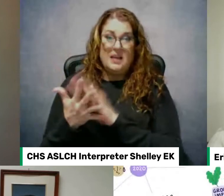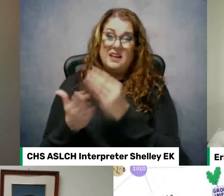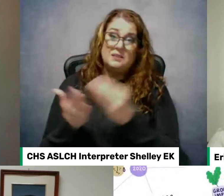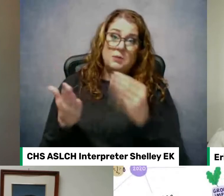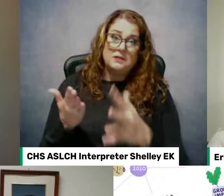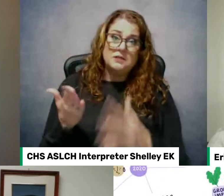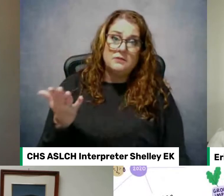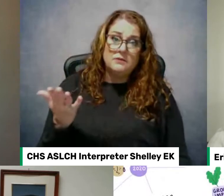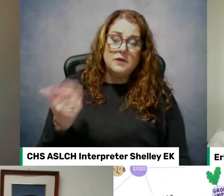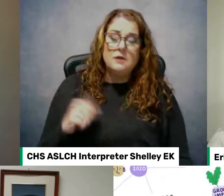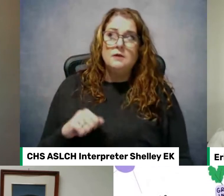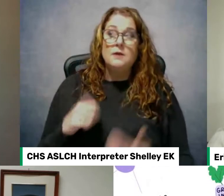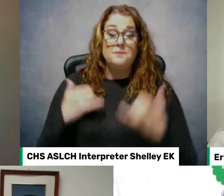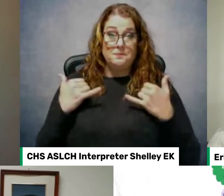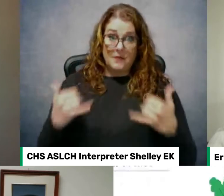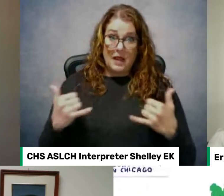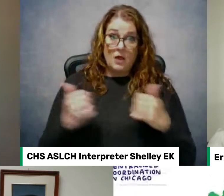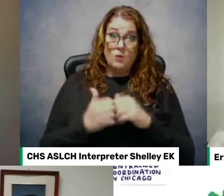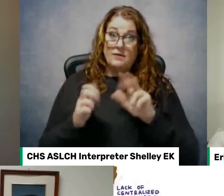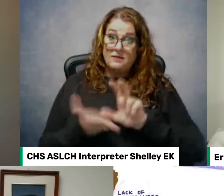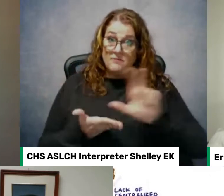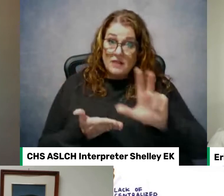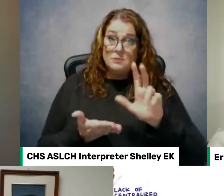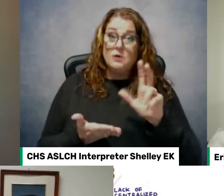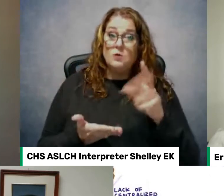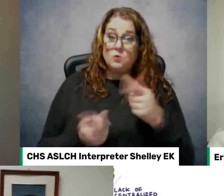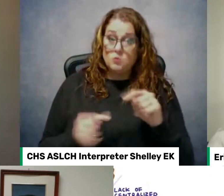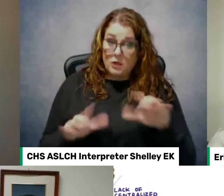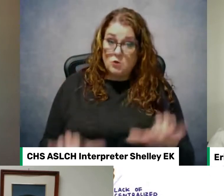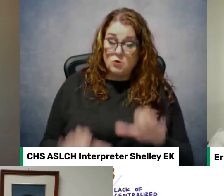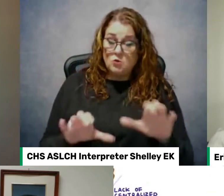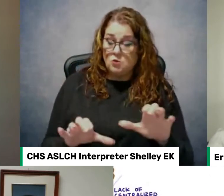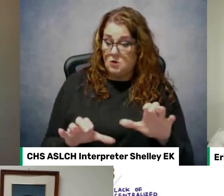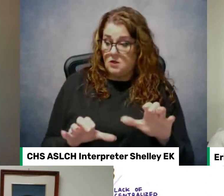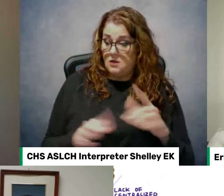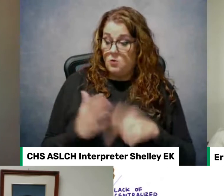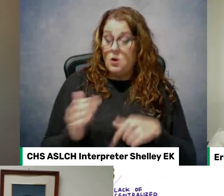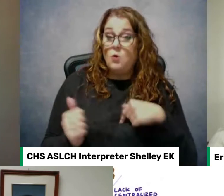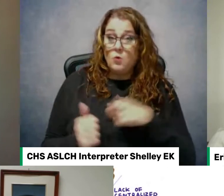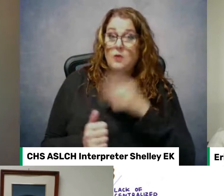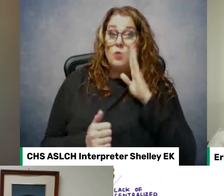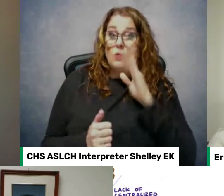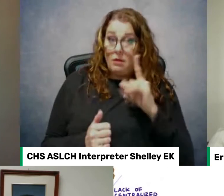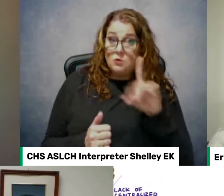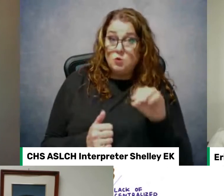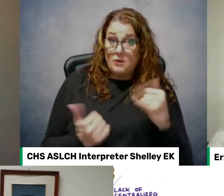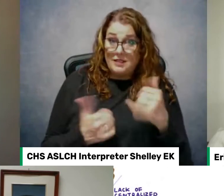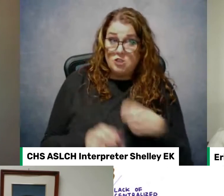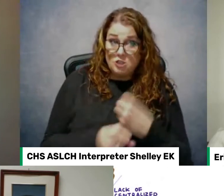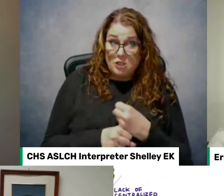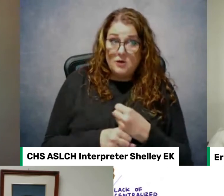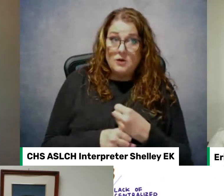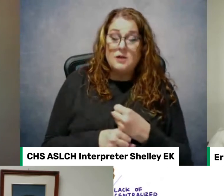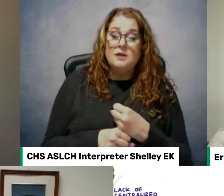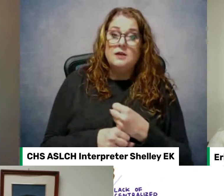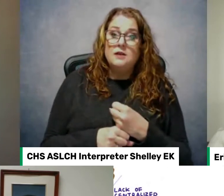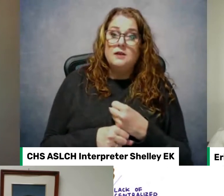expensive. Now with this investment, what we're trying to do, what we will be doing this year is doing